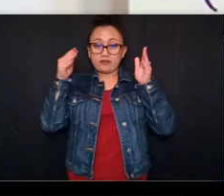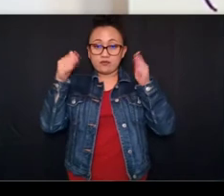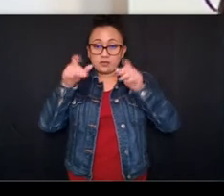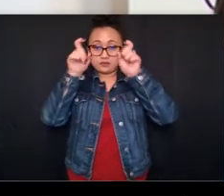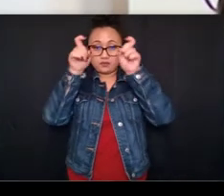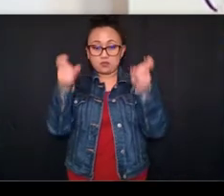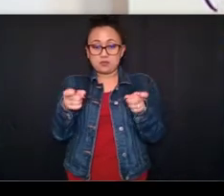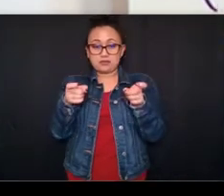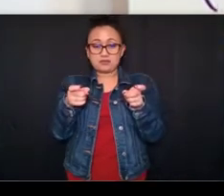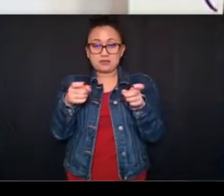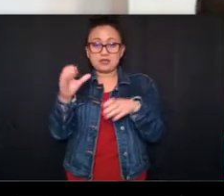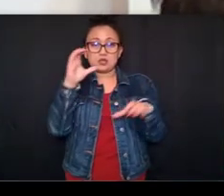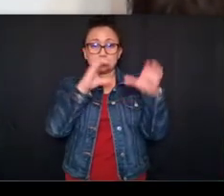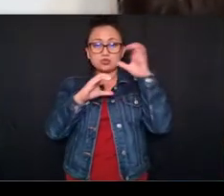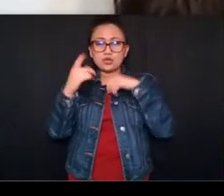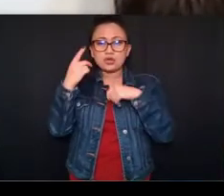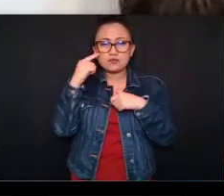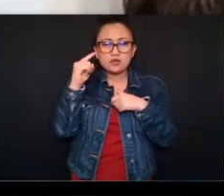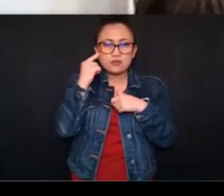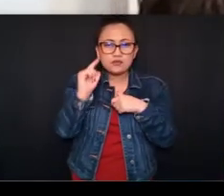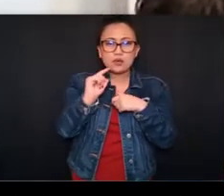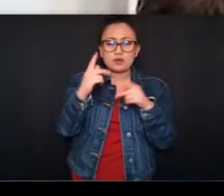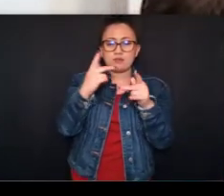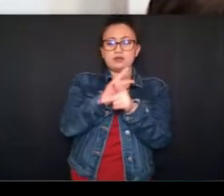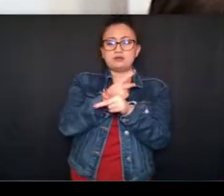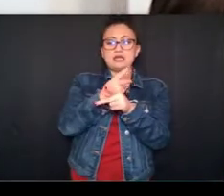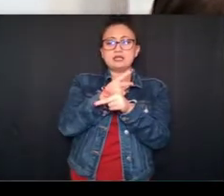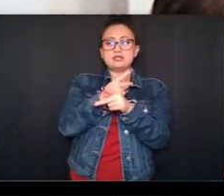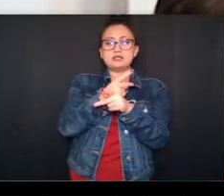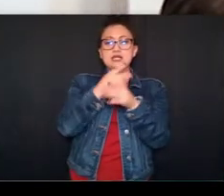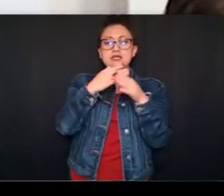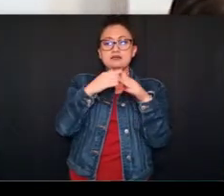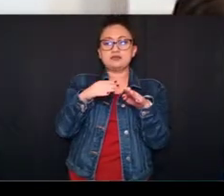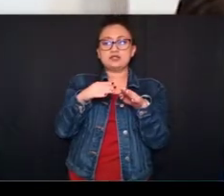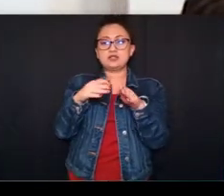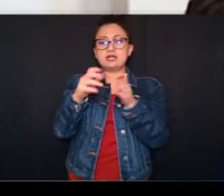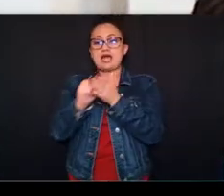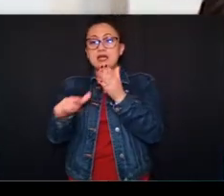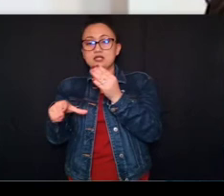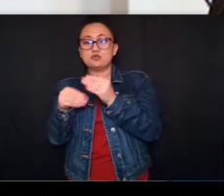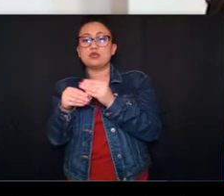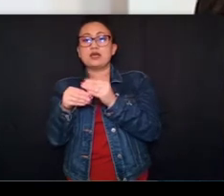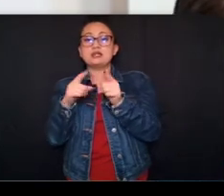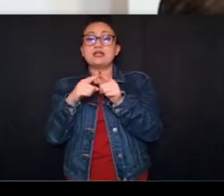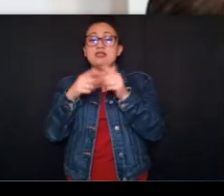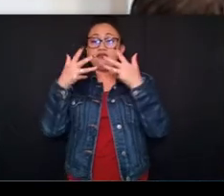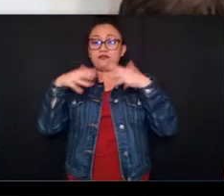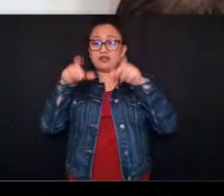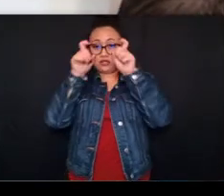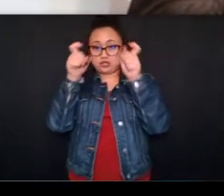and subtracting inside the parentheses. Once we did that, then you bounce out of it, and you go left